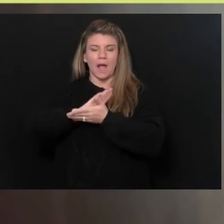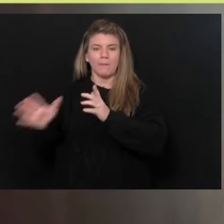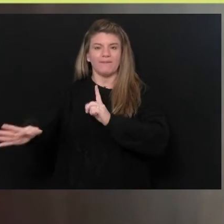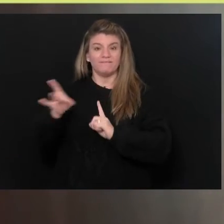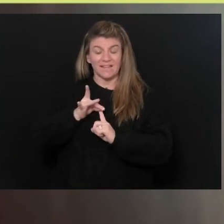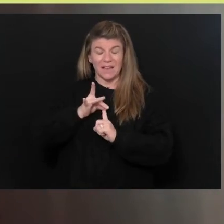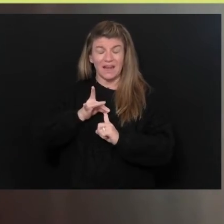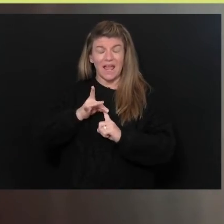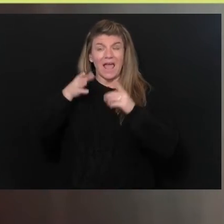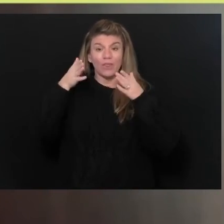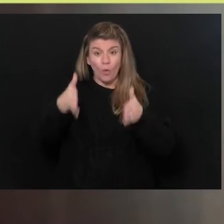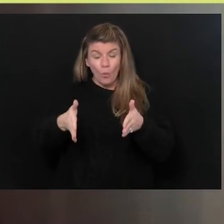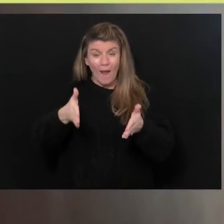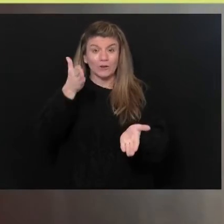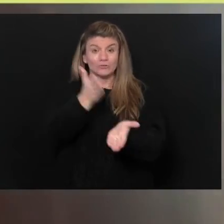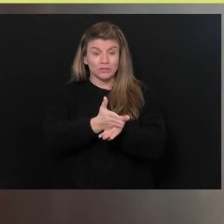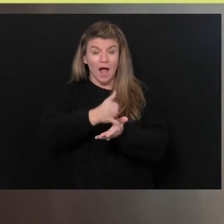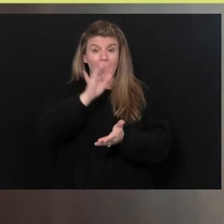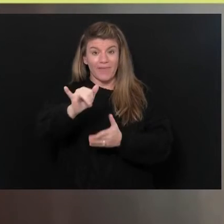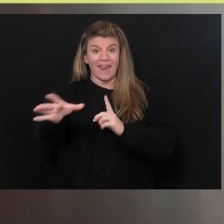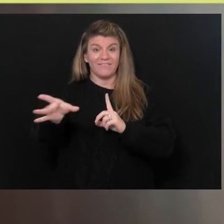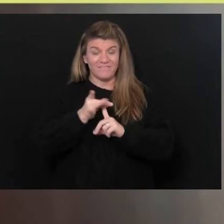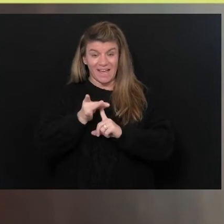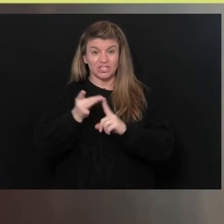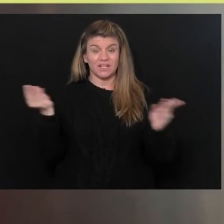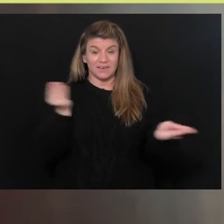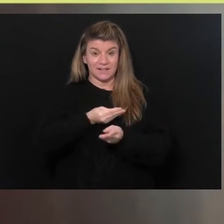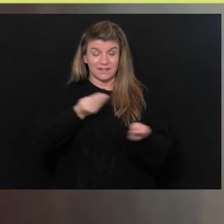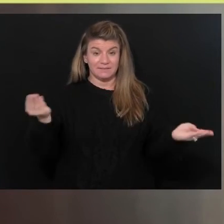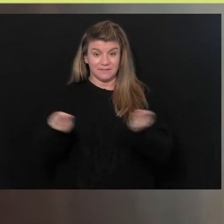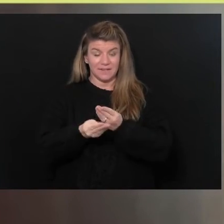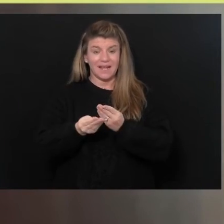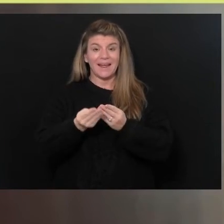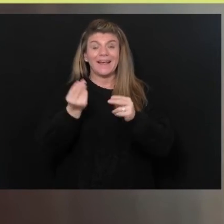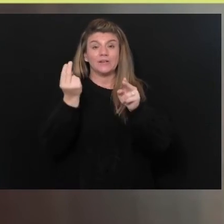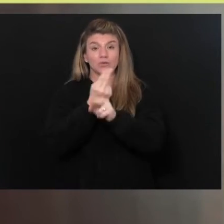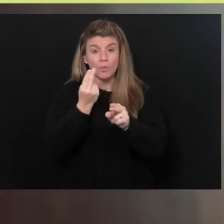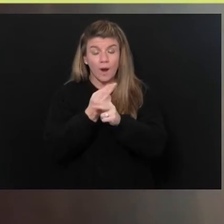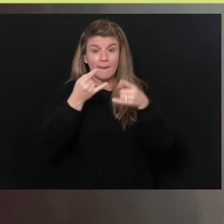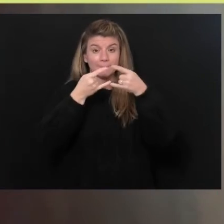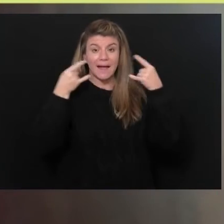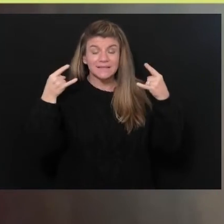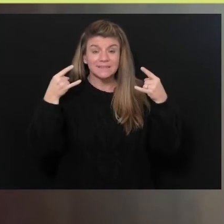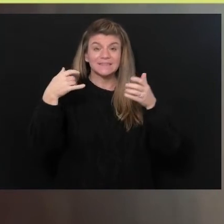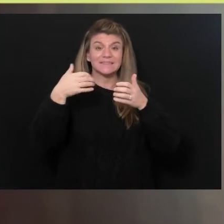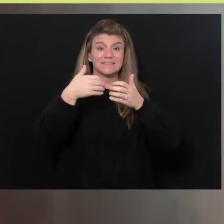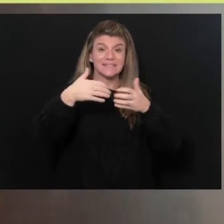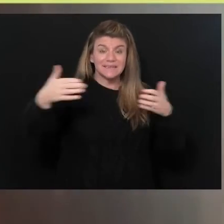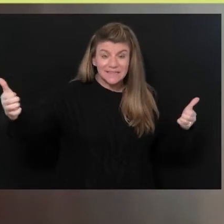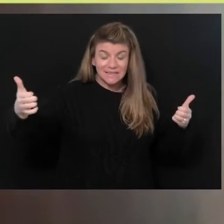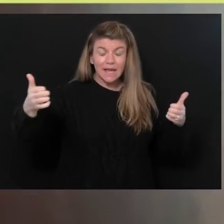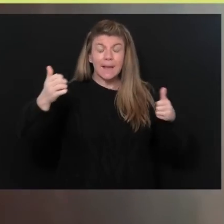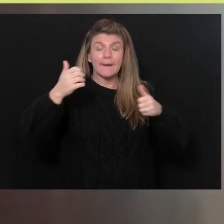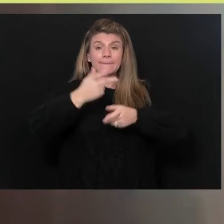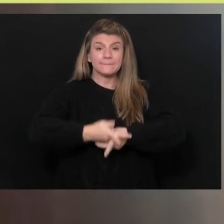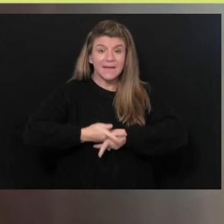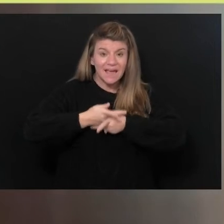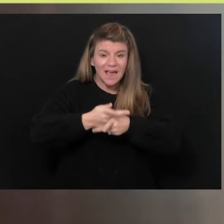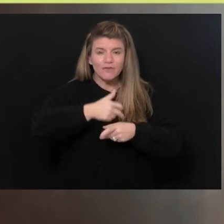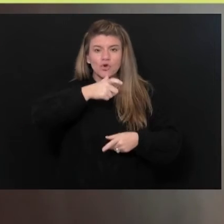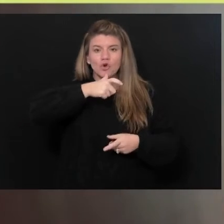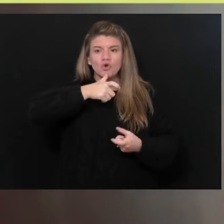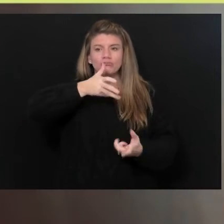the infection, the transmission of the virus, is wear masks, stay distance, be very careful about who